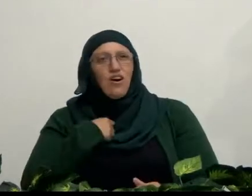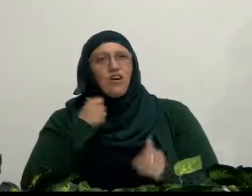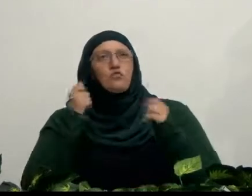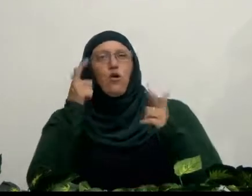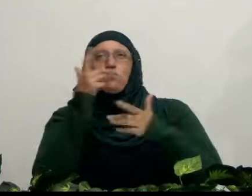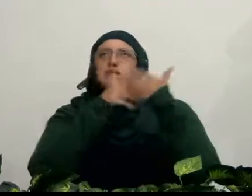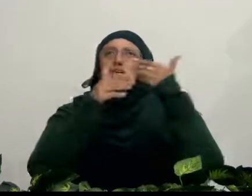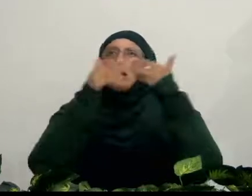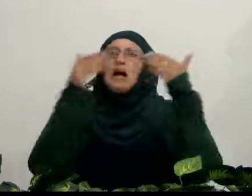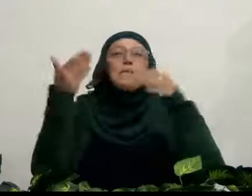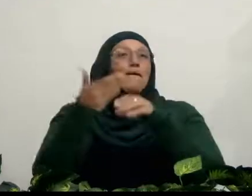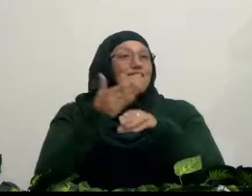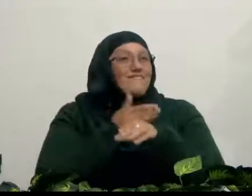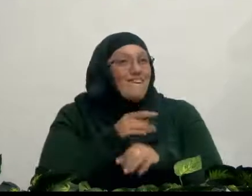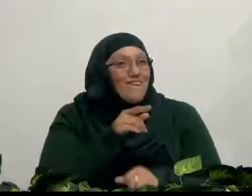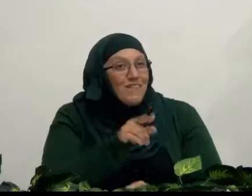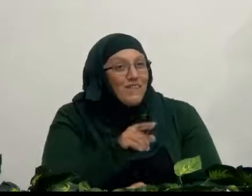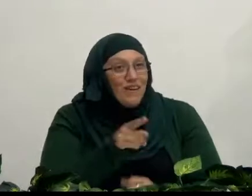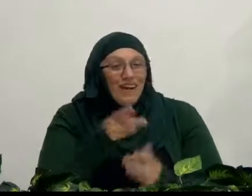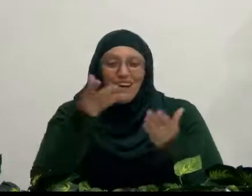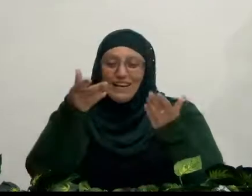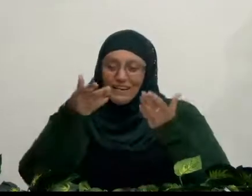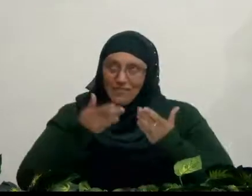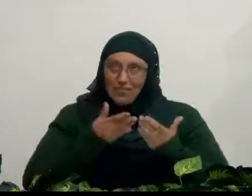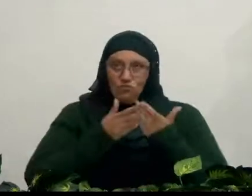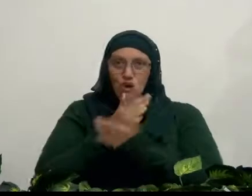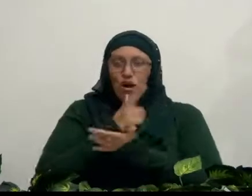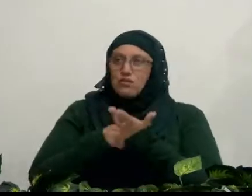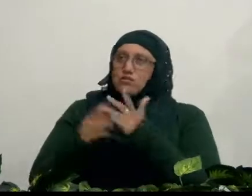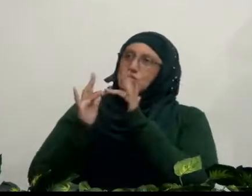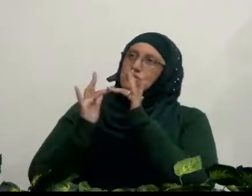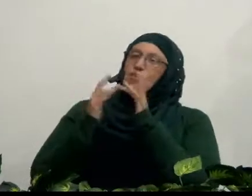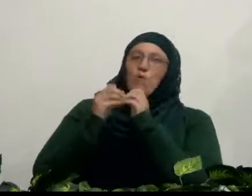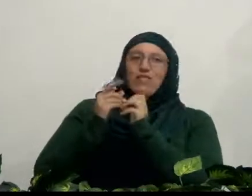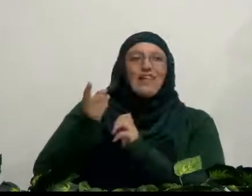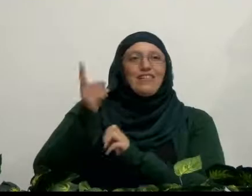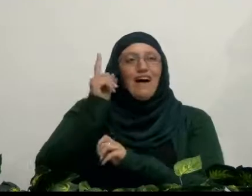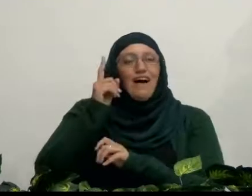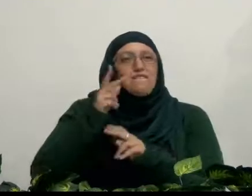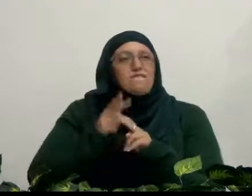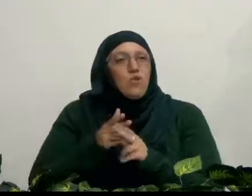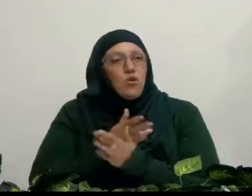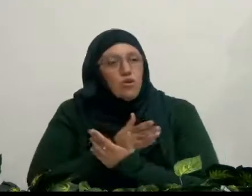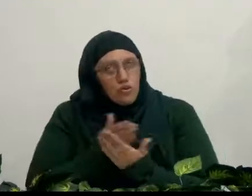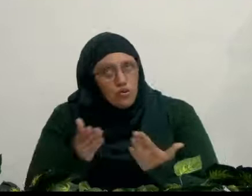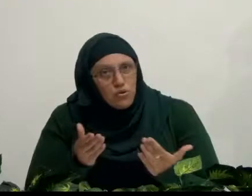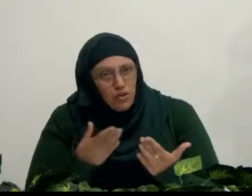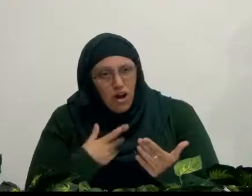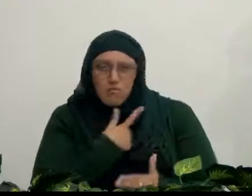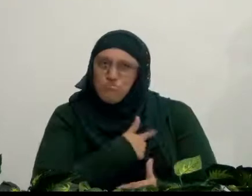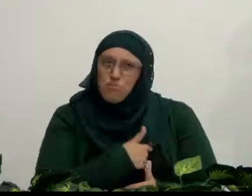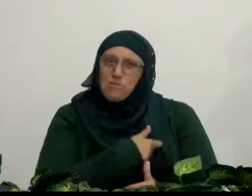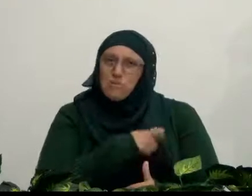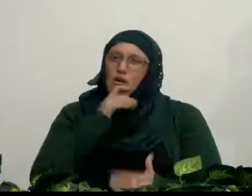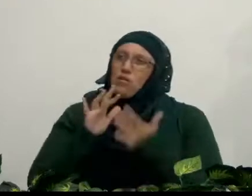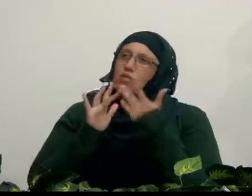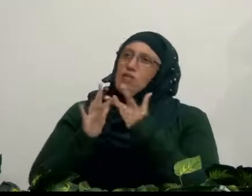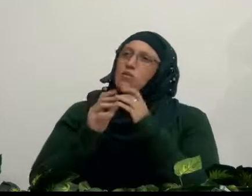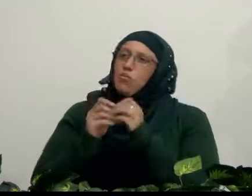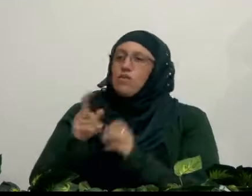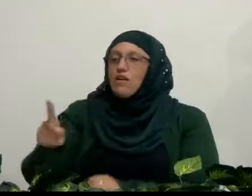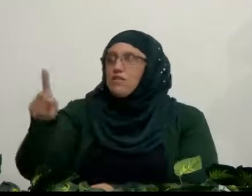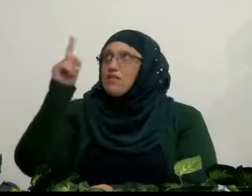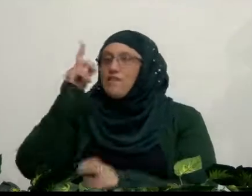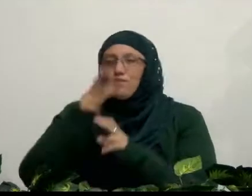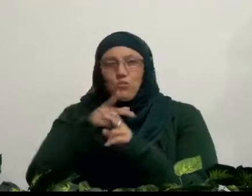you, and I am given the right to intercede, I promise you by this contract that I will intercede you to enter to